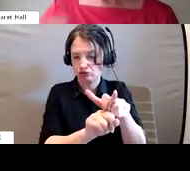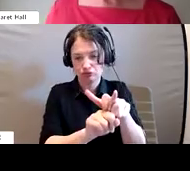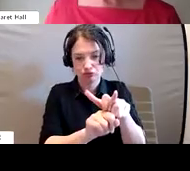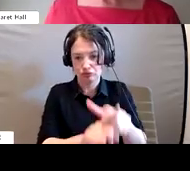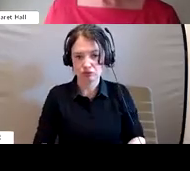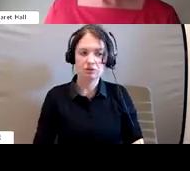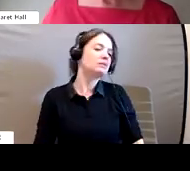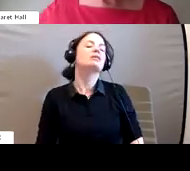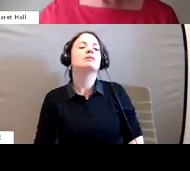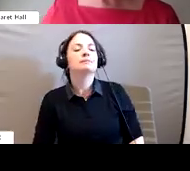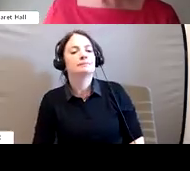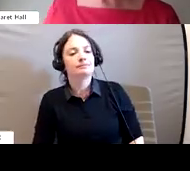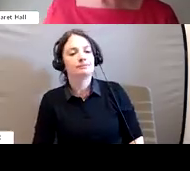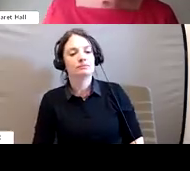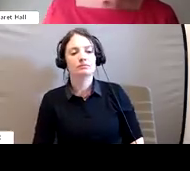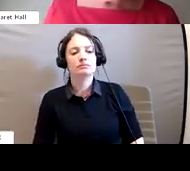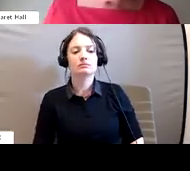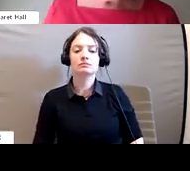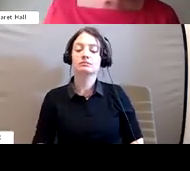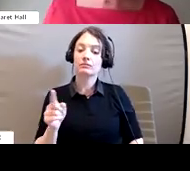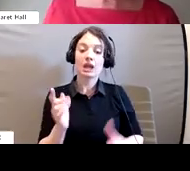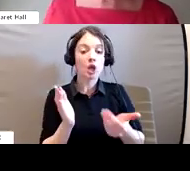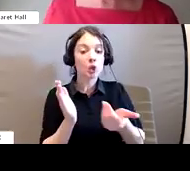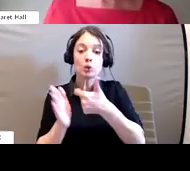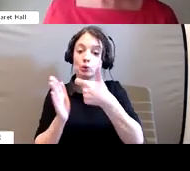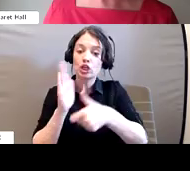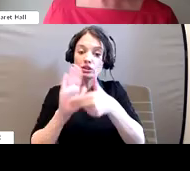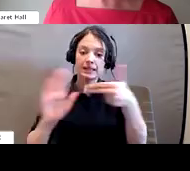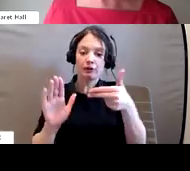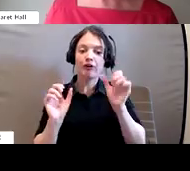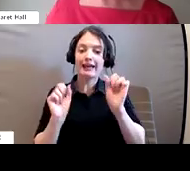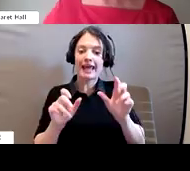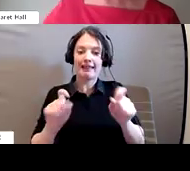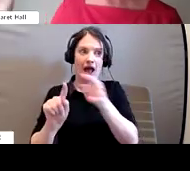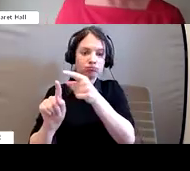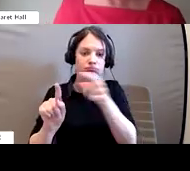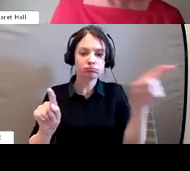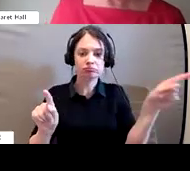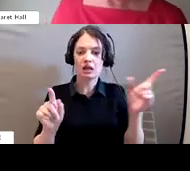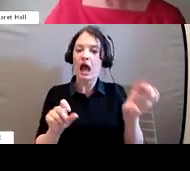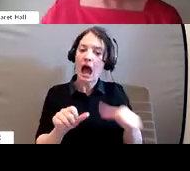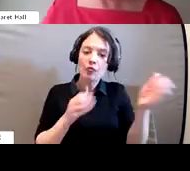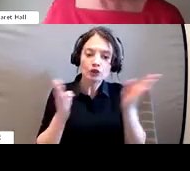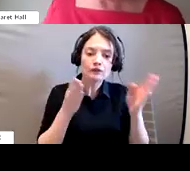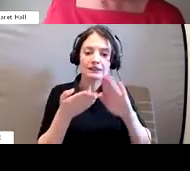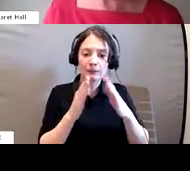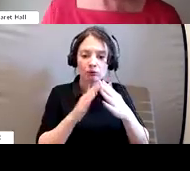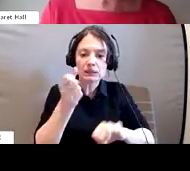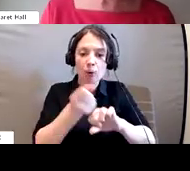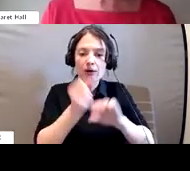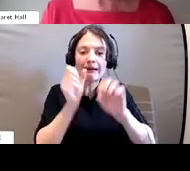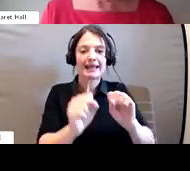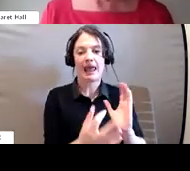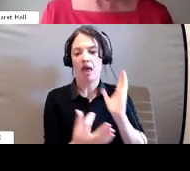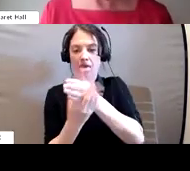and provides a mechanism for intervening in these situations before perhaps